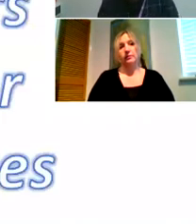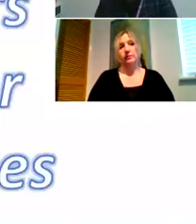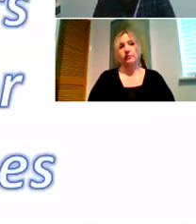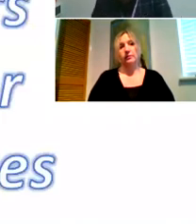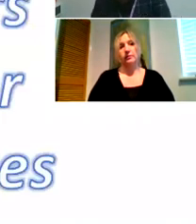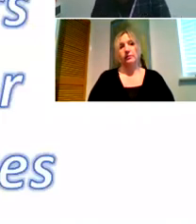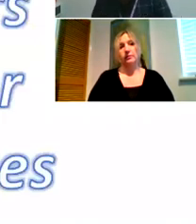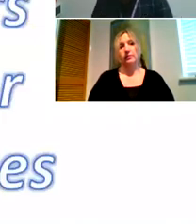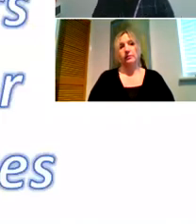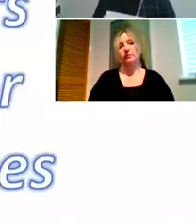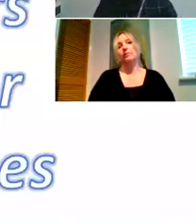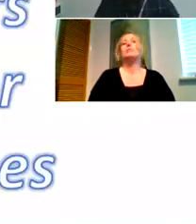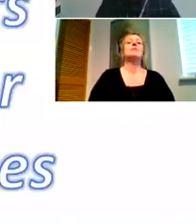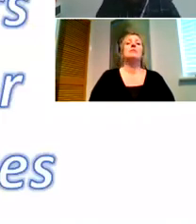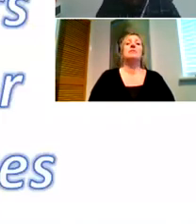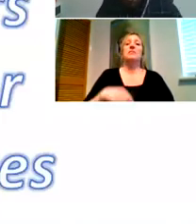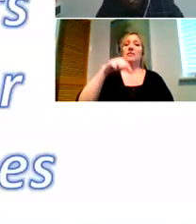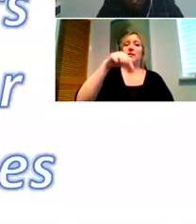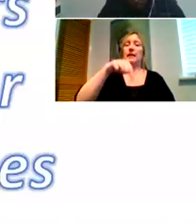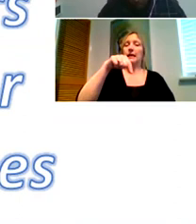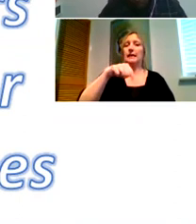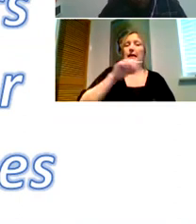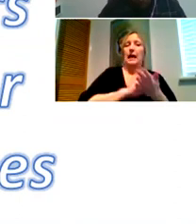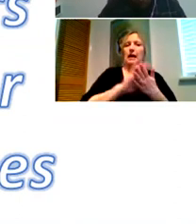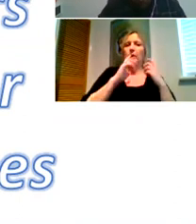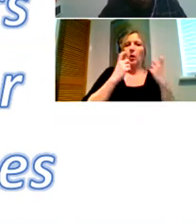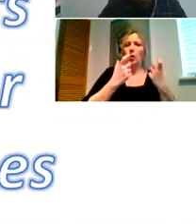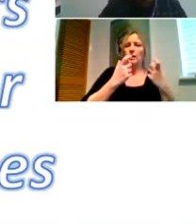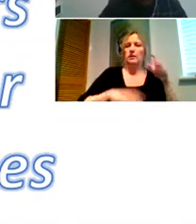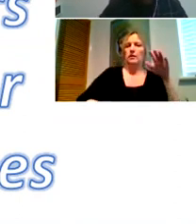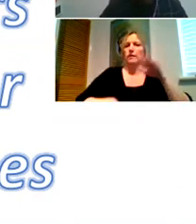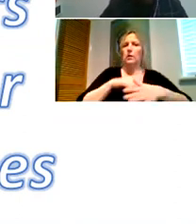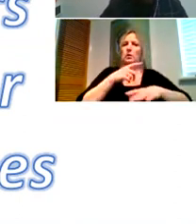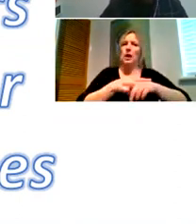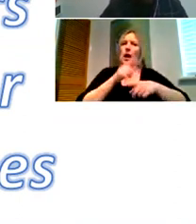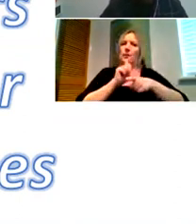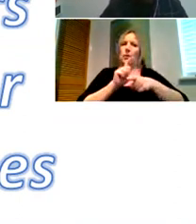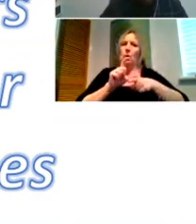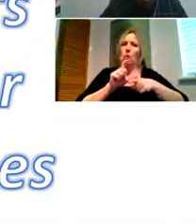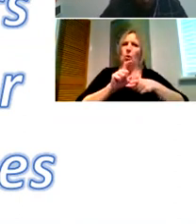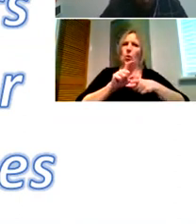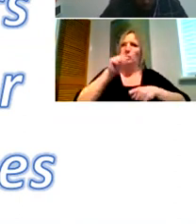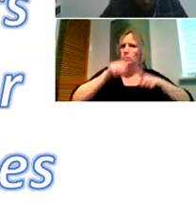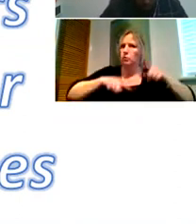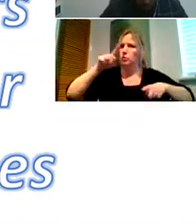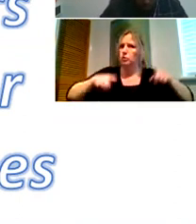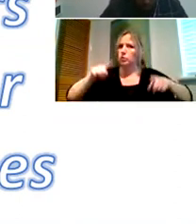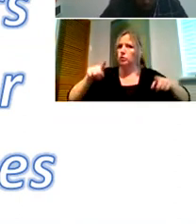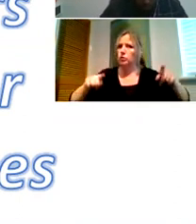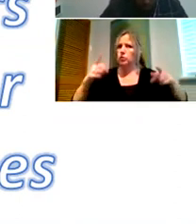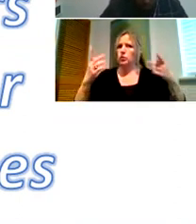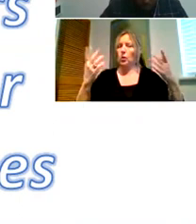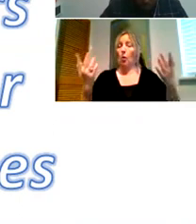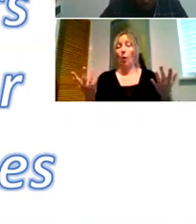So we have a range of full-time courses for young people, 16 upwards, and we also have part-time